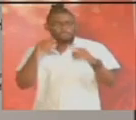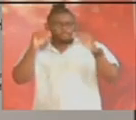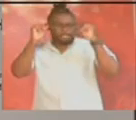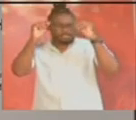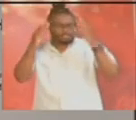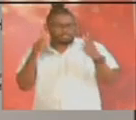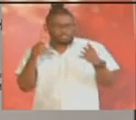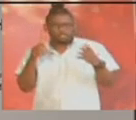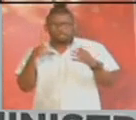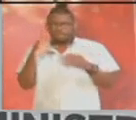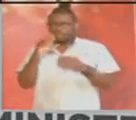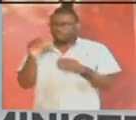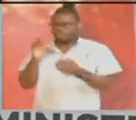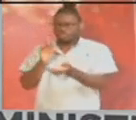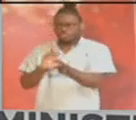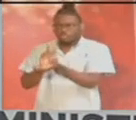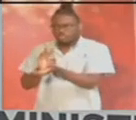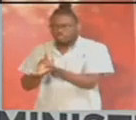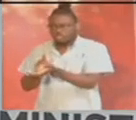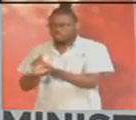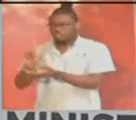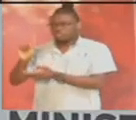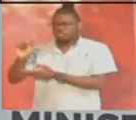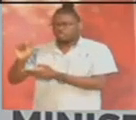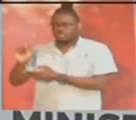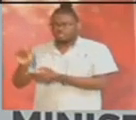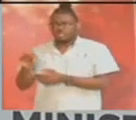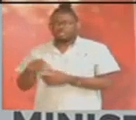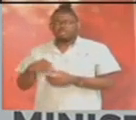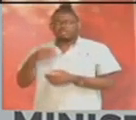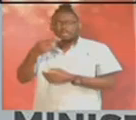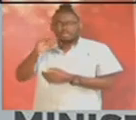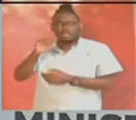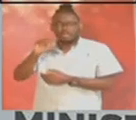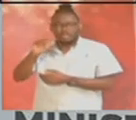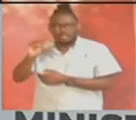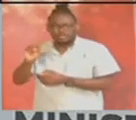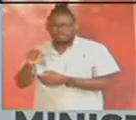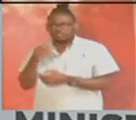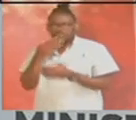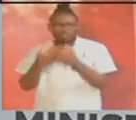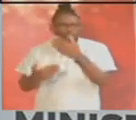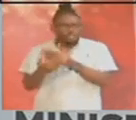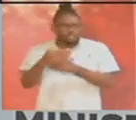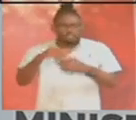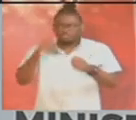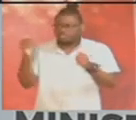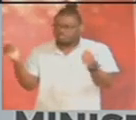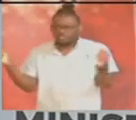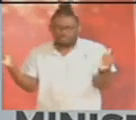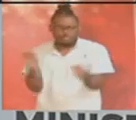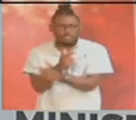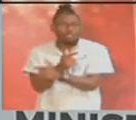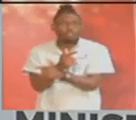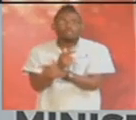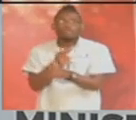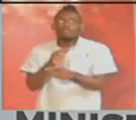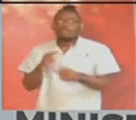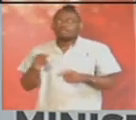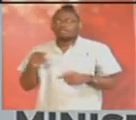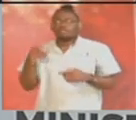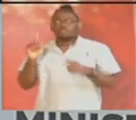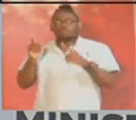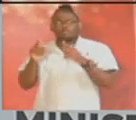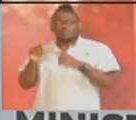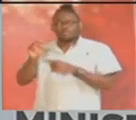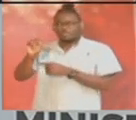Dr. Trotman, Dr. Hines, Dr. Amor, and the GM of Nursing from Southwest. Good morning to members of the media, members of the viewing and